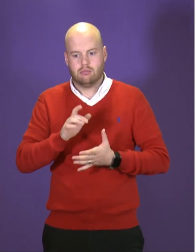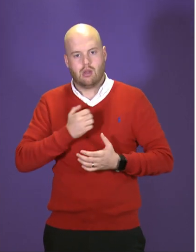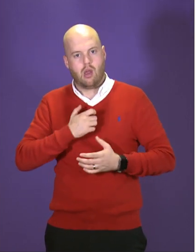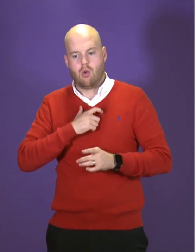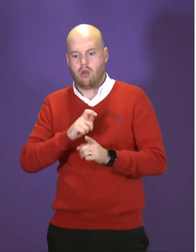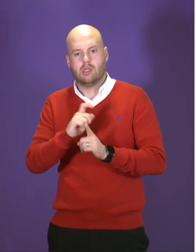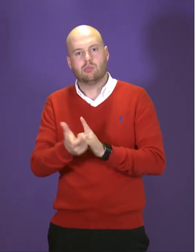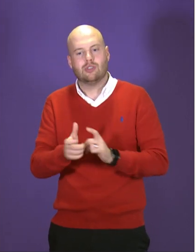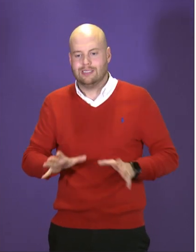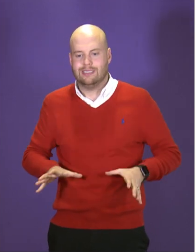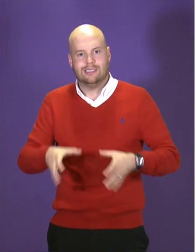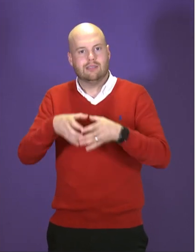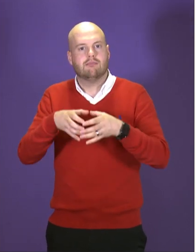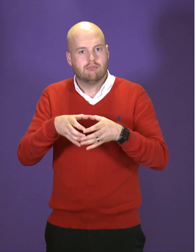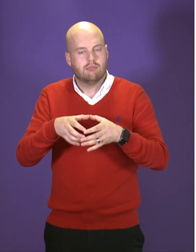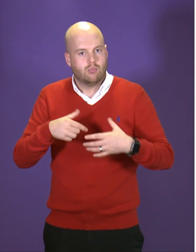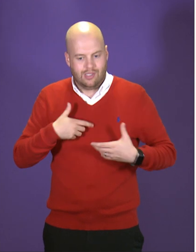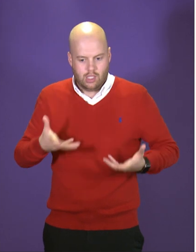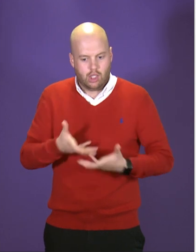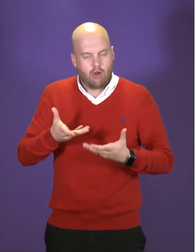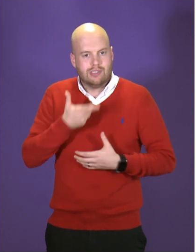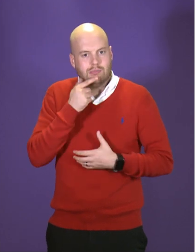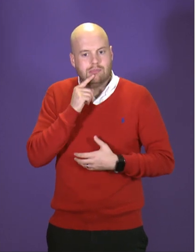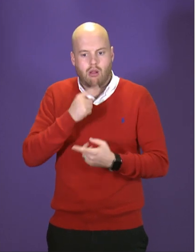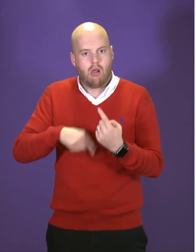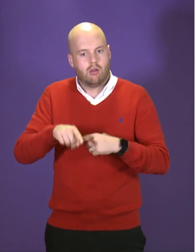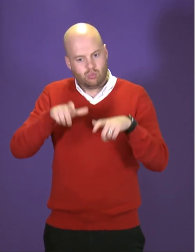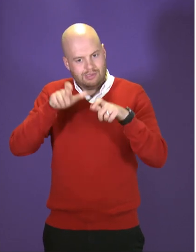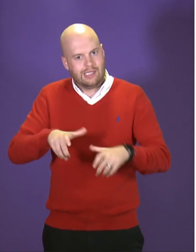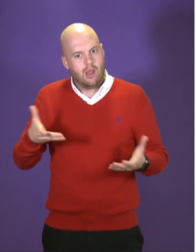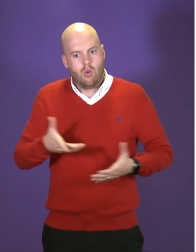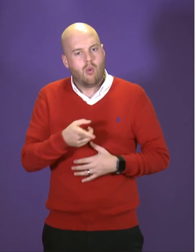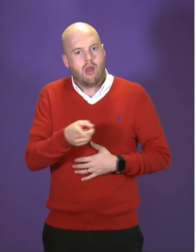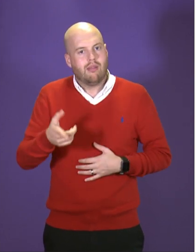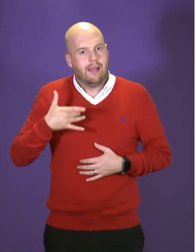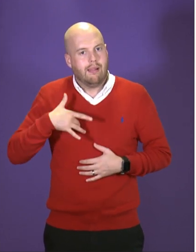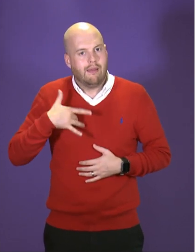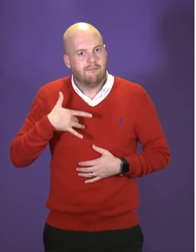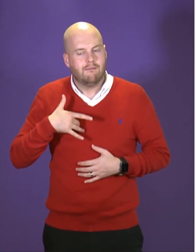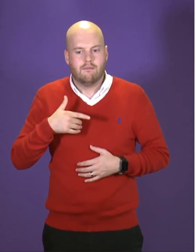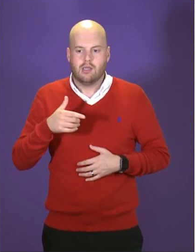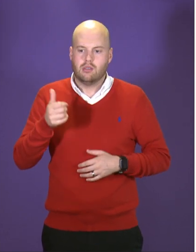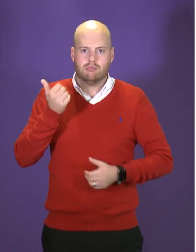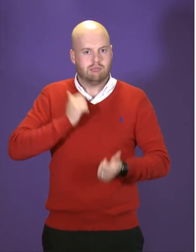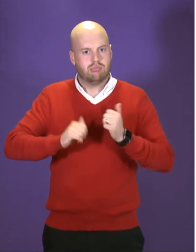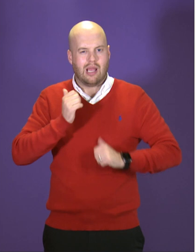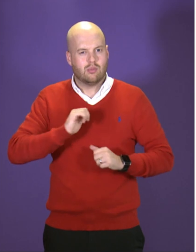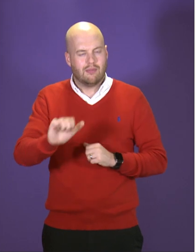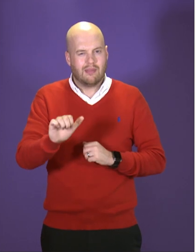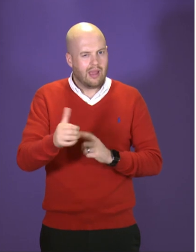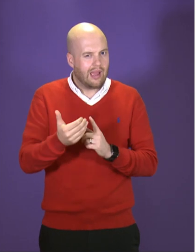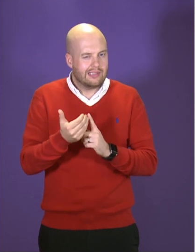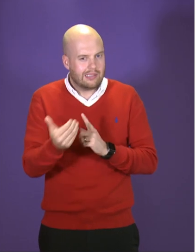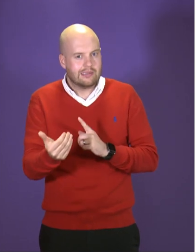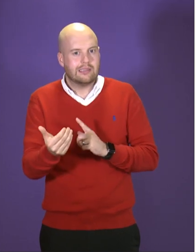we encourage people to stay in their places where they live, to be proud of their identity, of